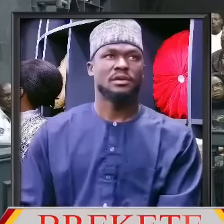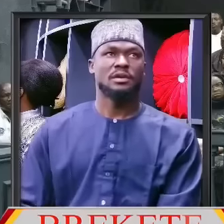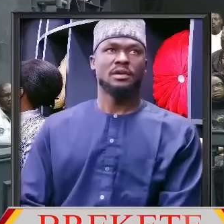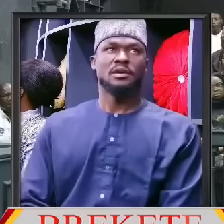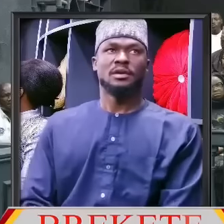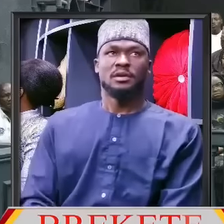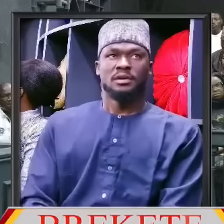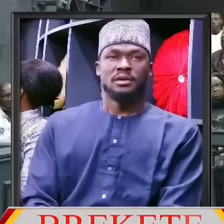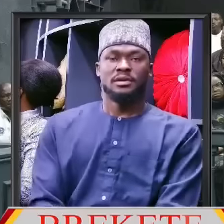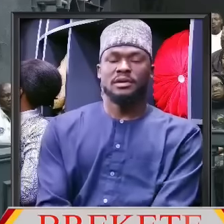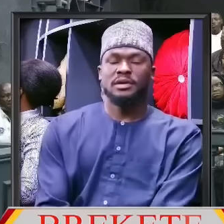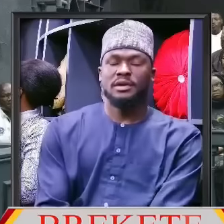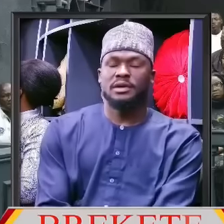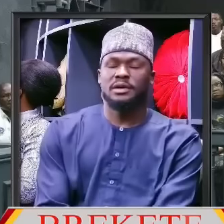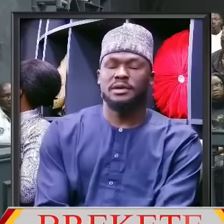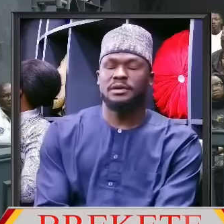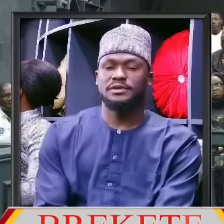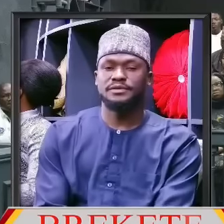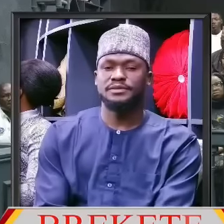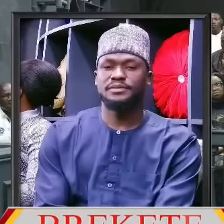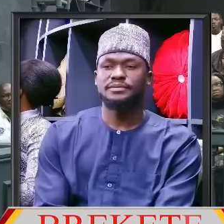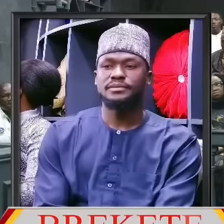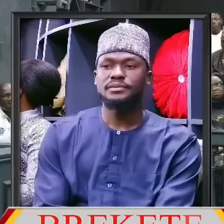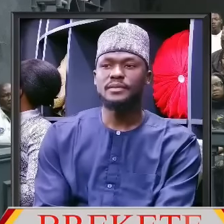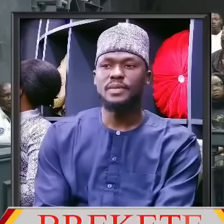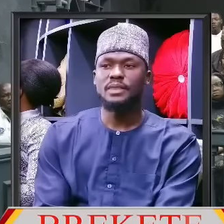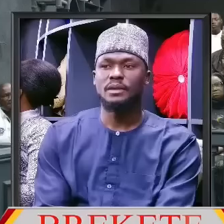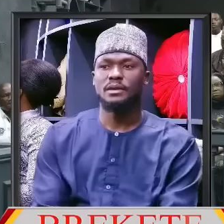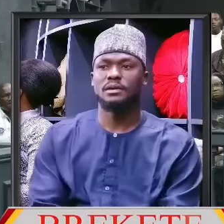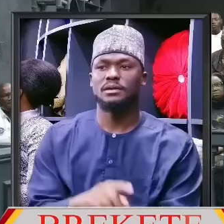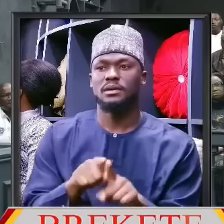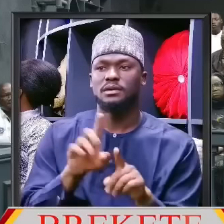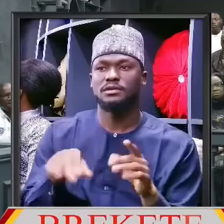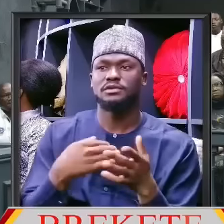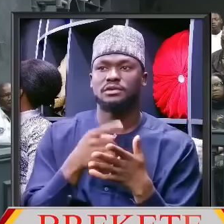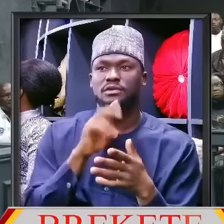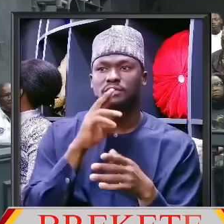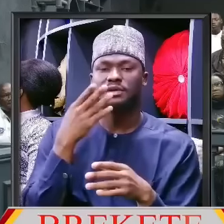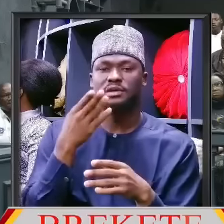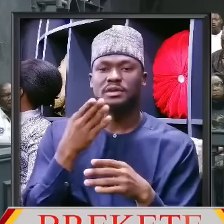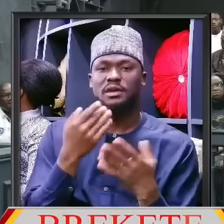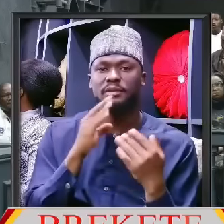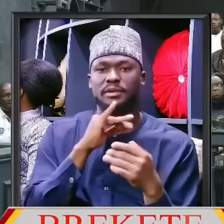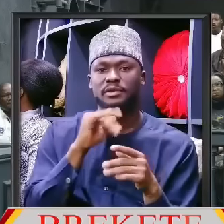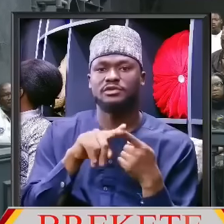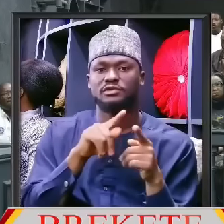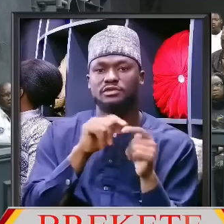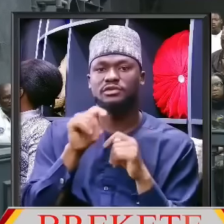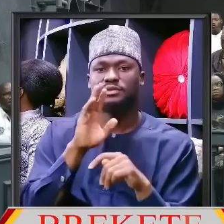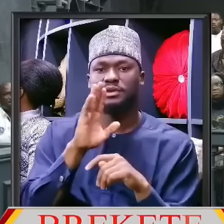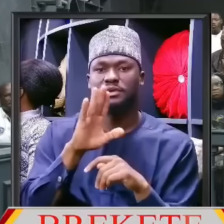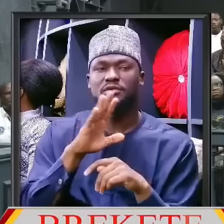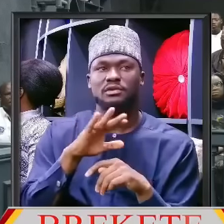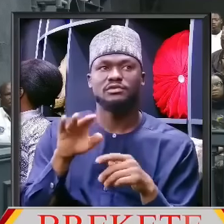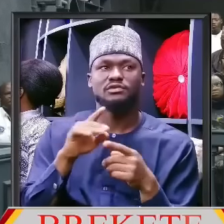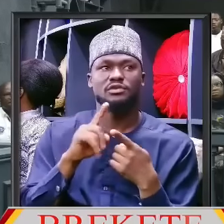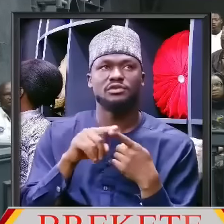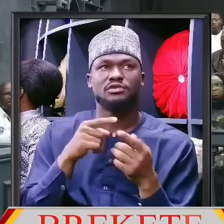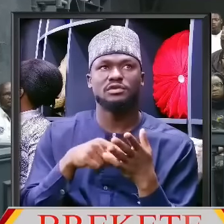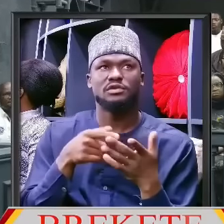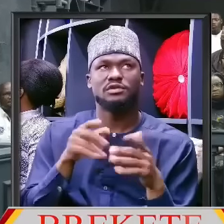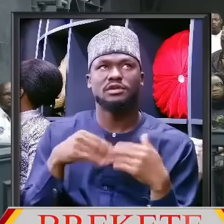person they mad. As we dey talk now, as all of una day, if una talk say, hey, Oshebina to transfer on our children una want, give